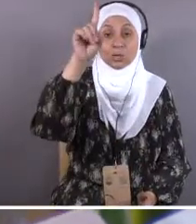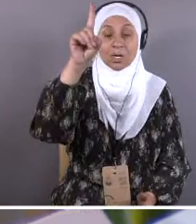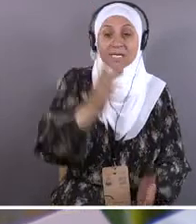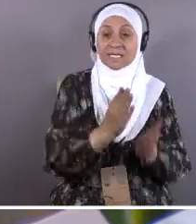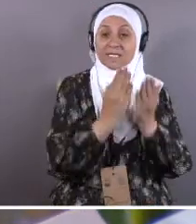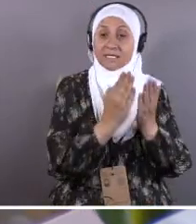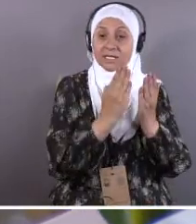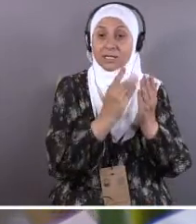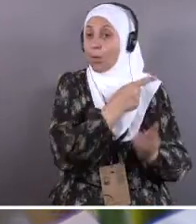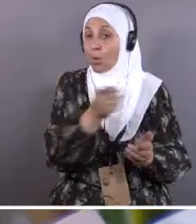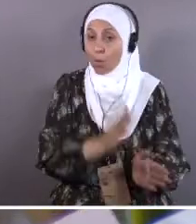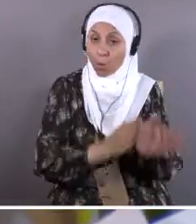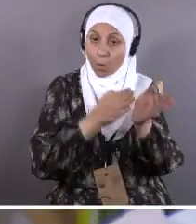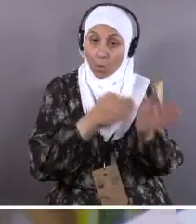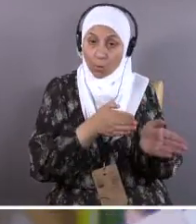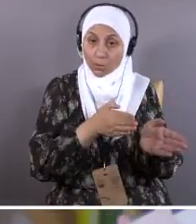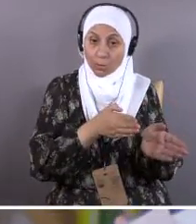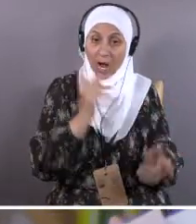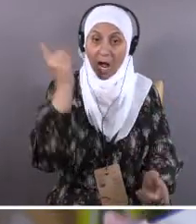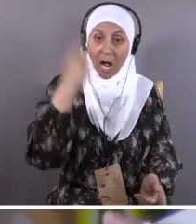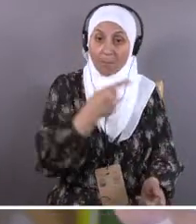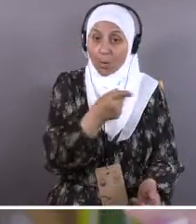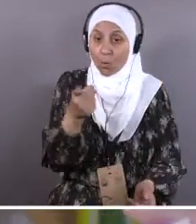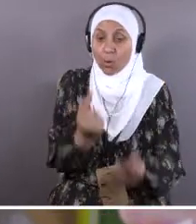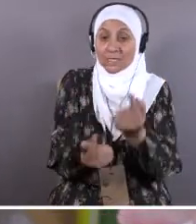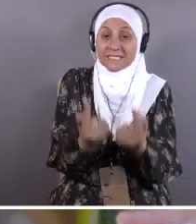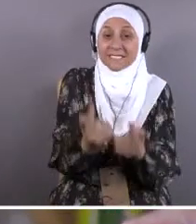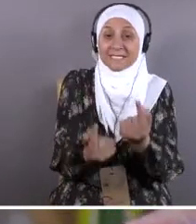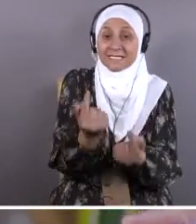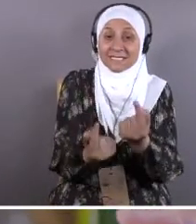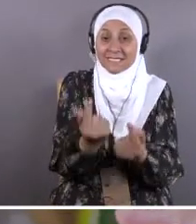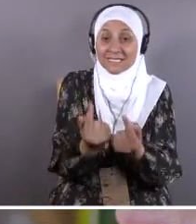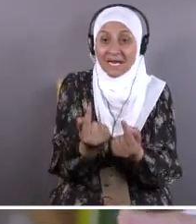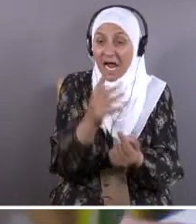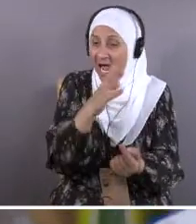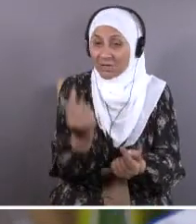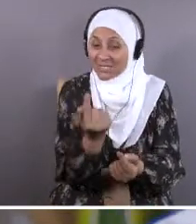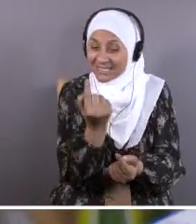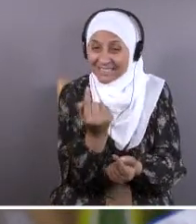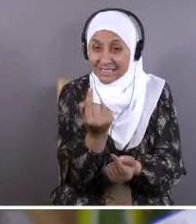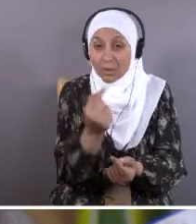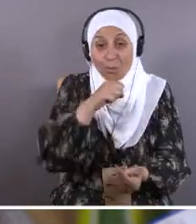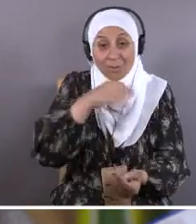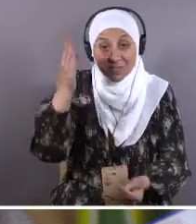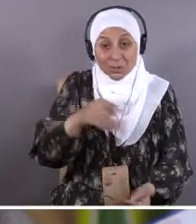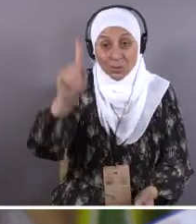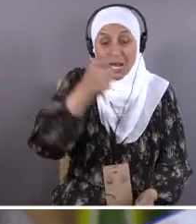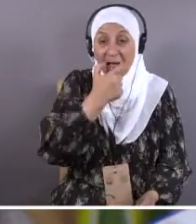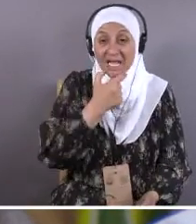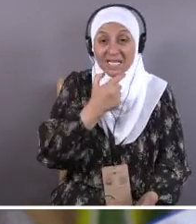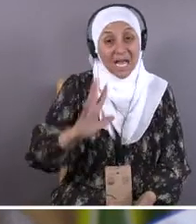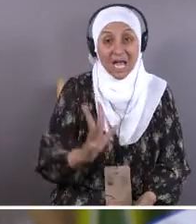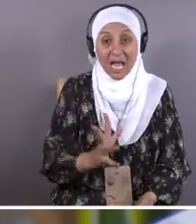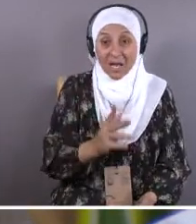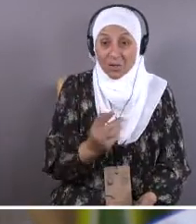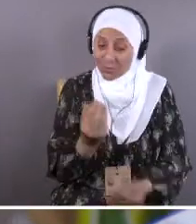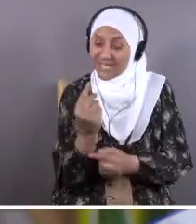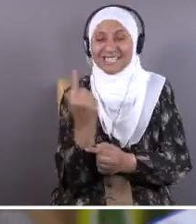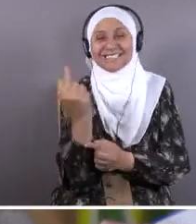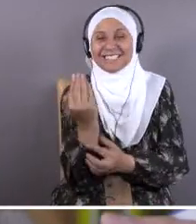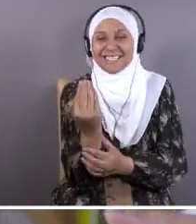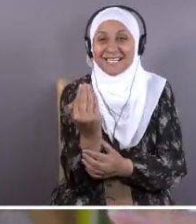agriculture, and the preservation of the environment? Our role model is Prophet Muhammad. He's called us